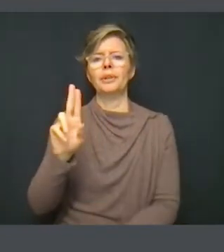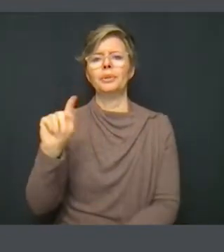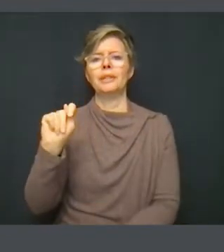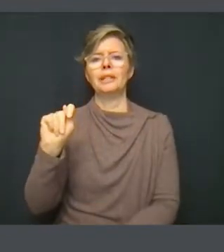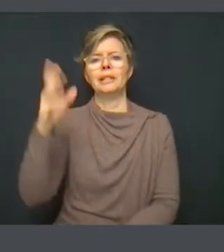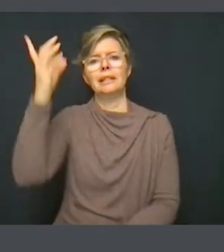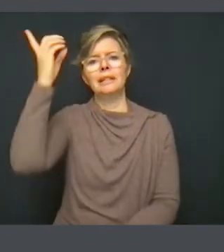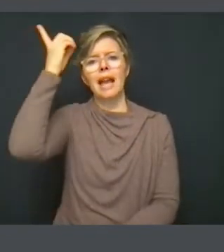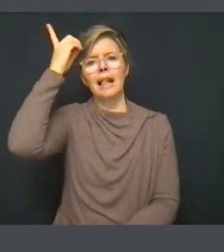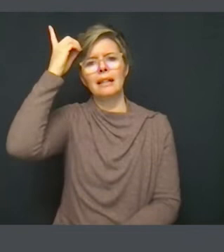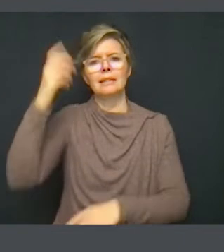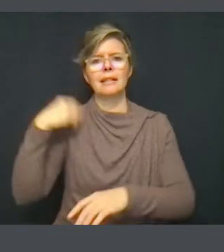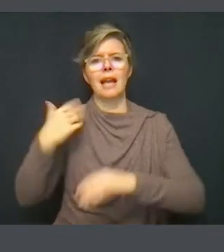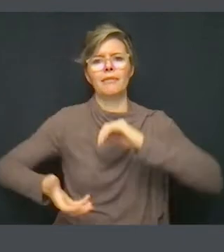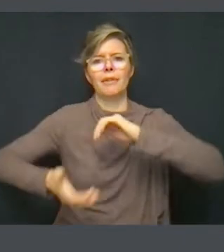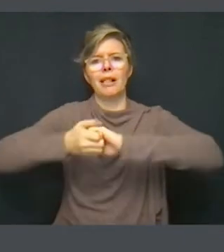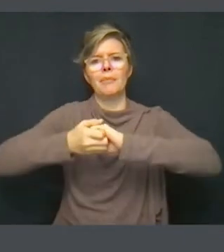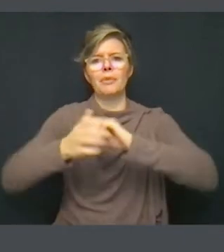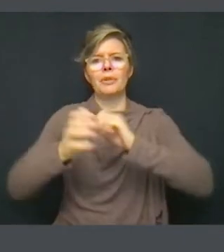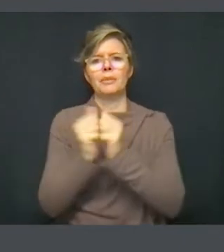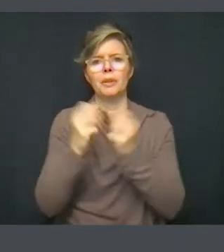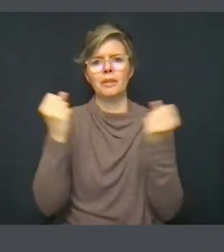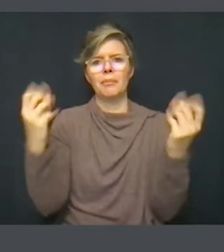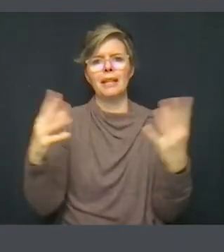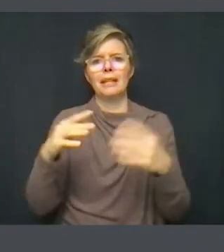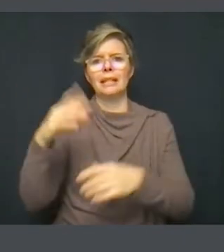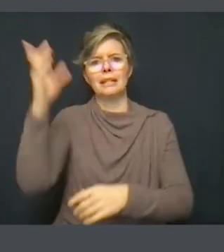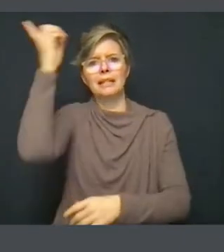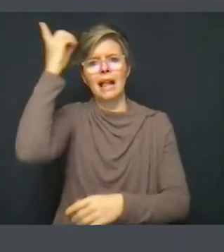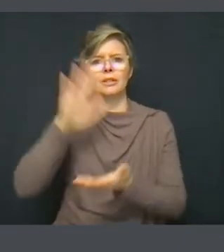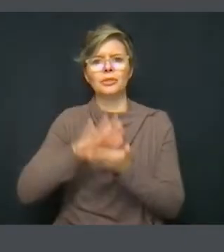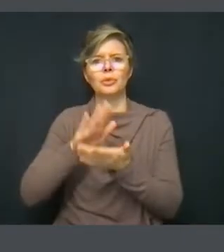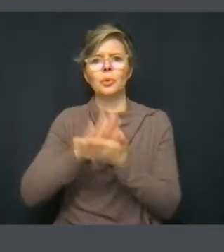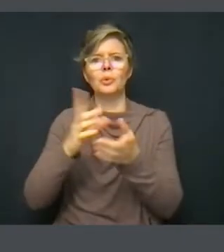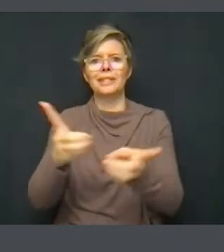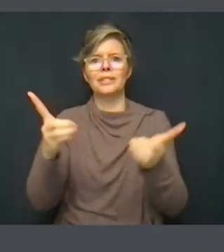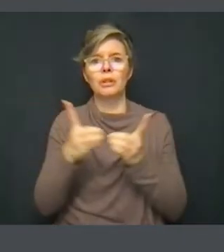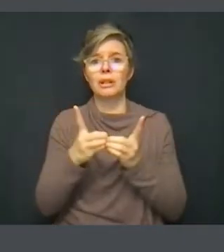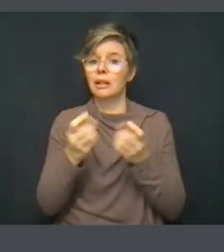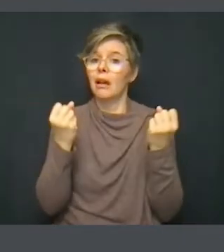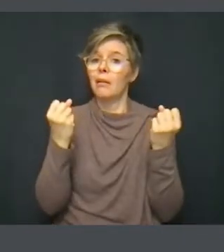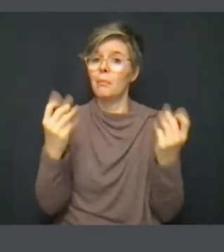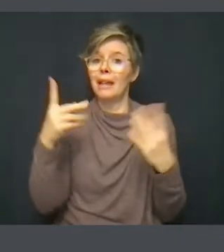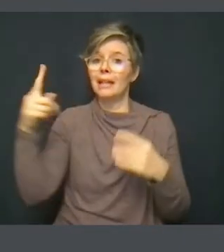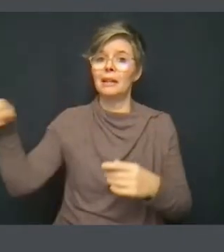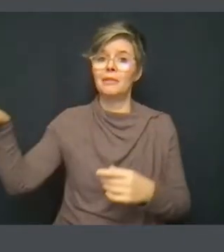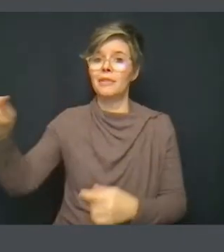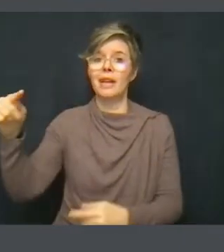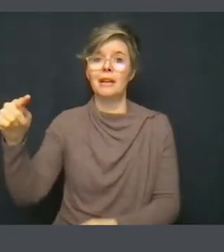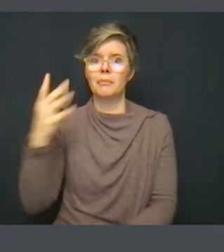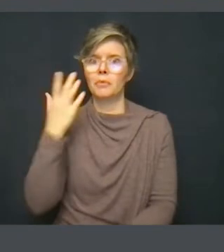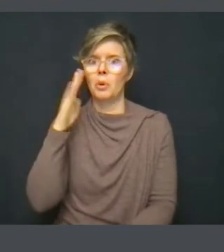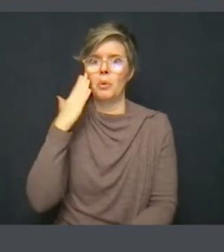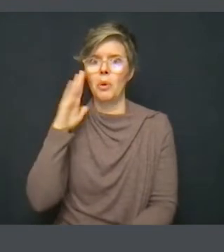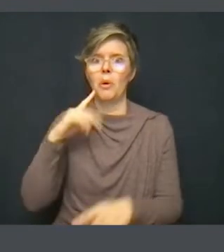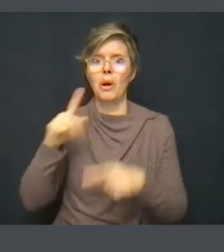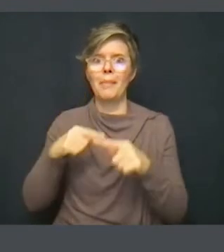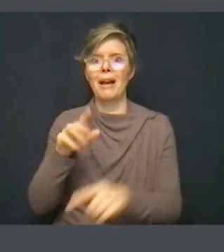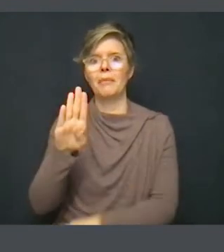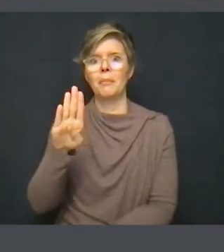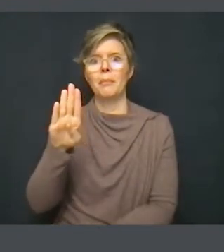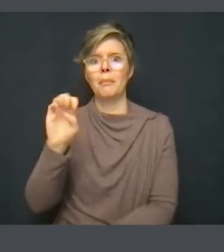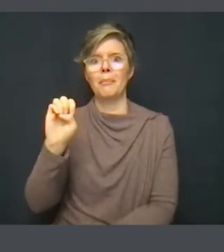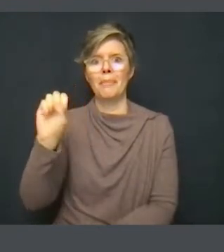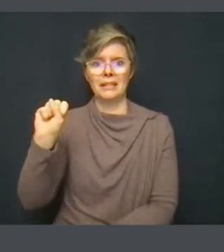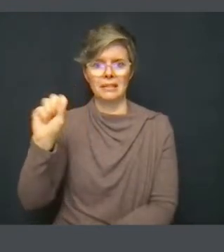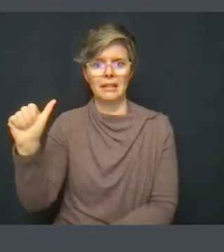in the Dallas Independent School District who to this day have never heard of this test, right? And I think that's starting to change